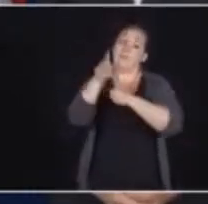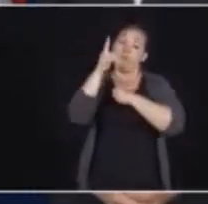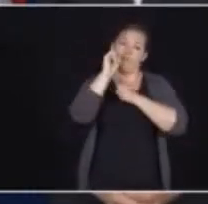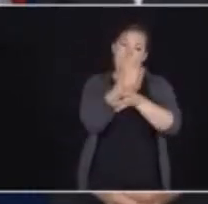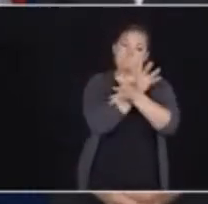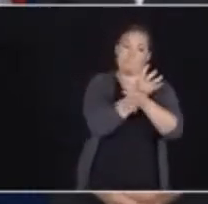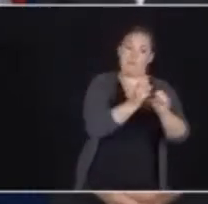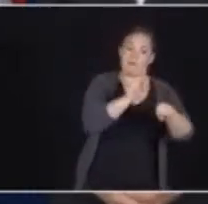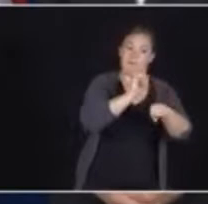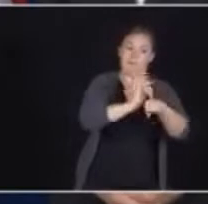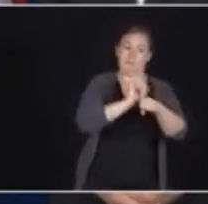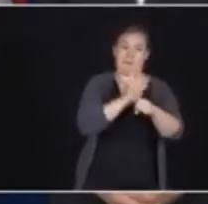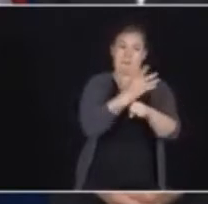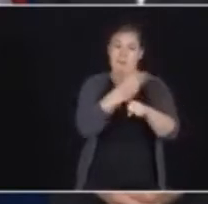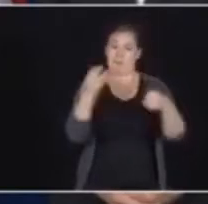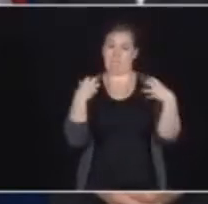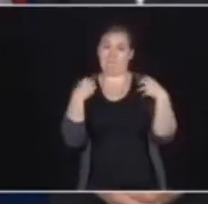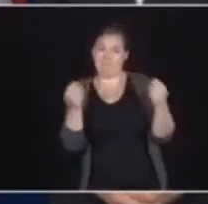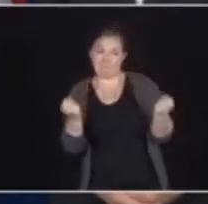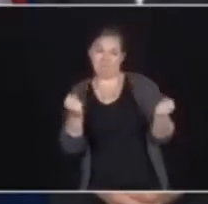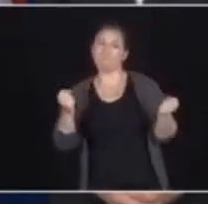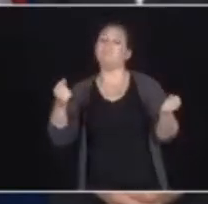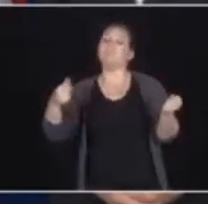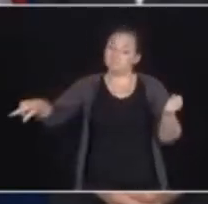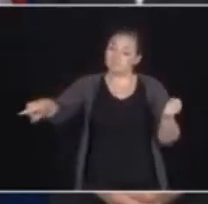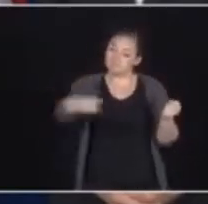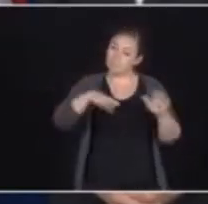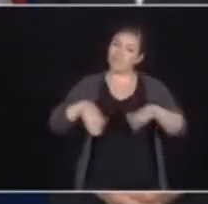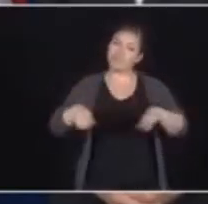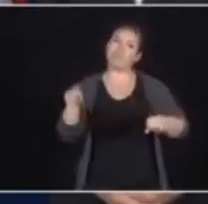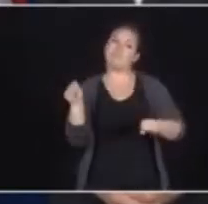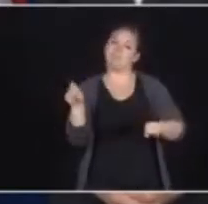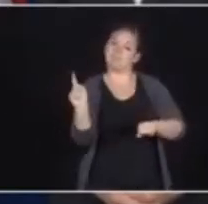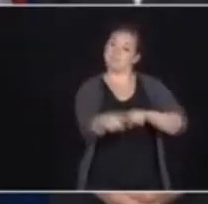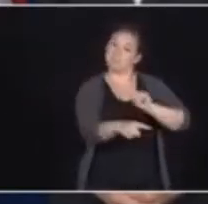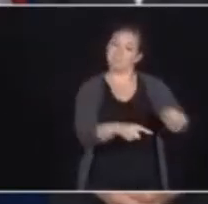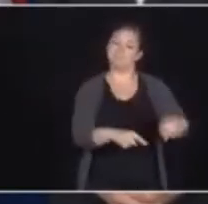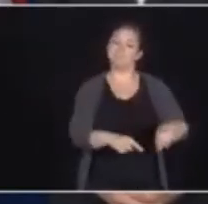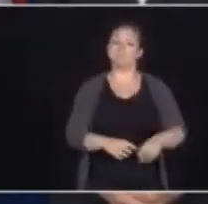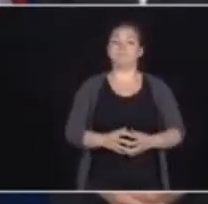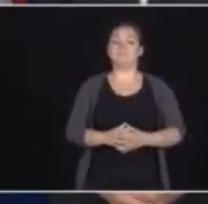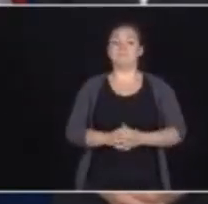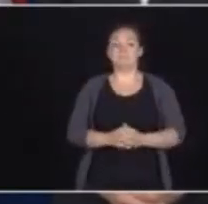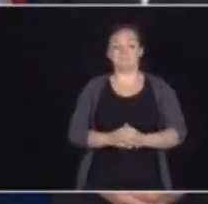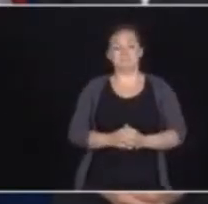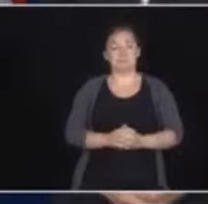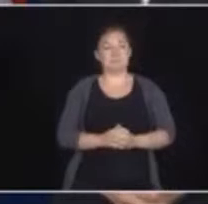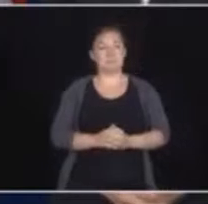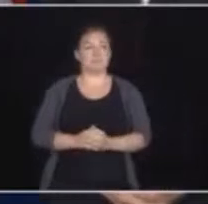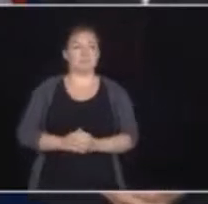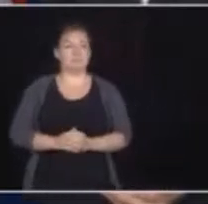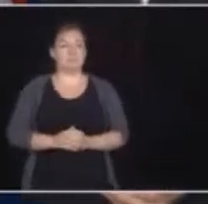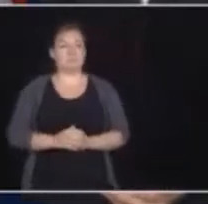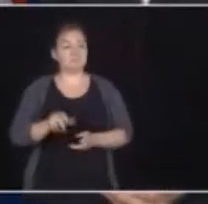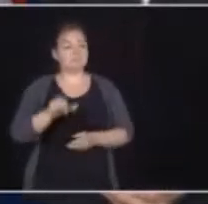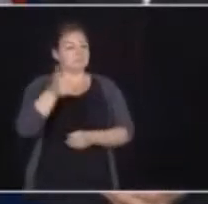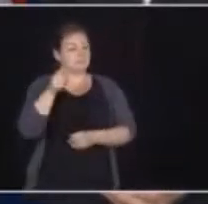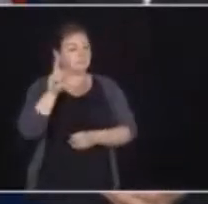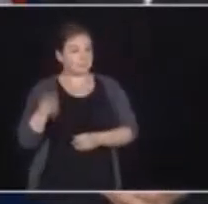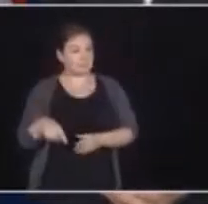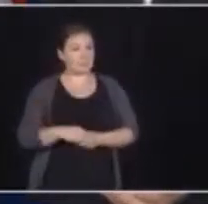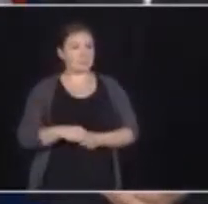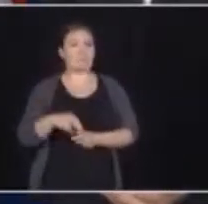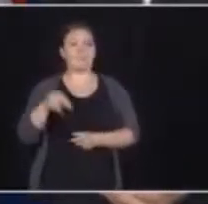go, and that's what parents expect, and that's what we're going to do. Next question. Next question comes from Lucas Meyer from News